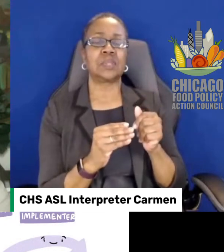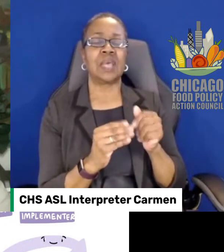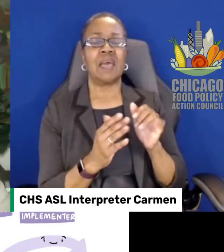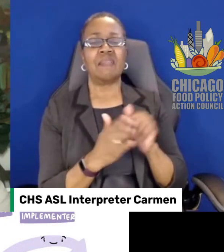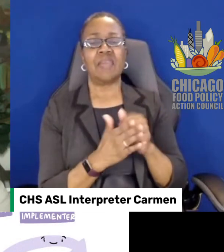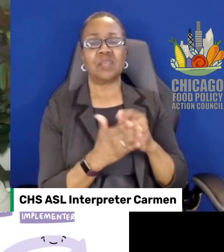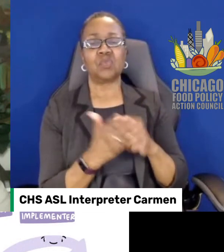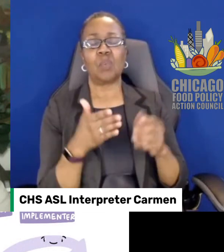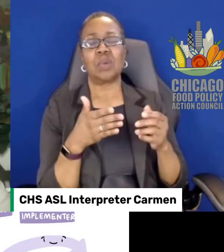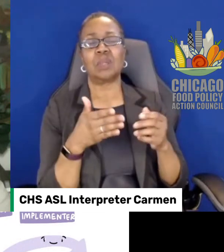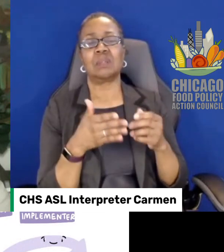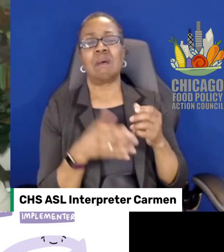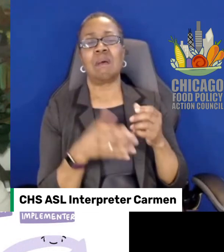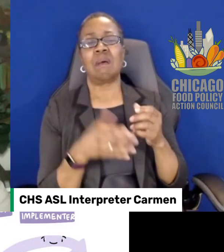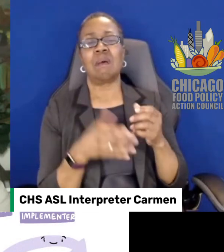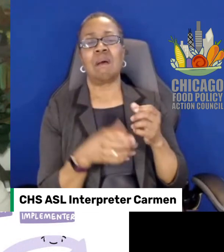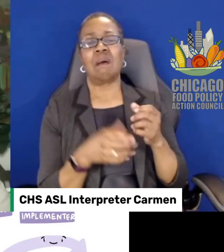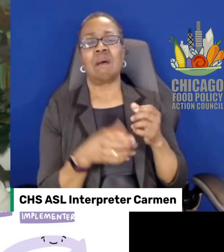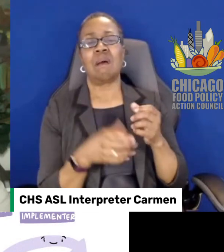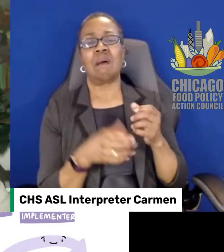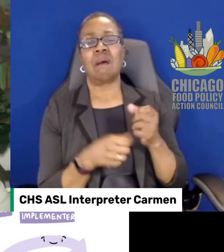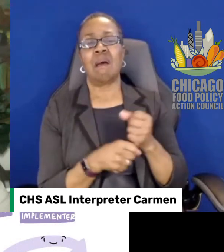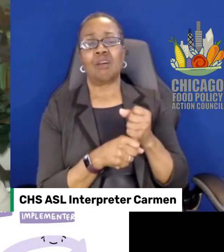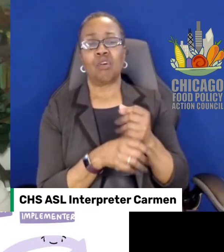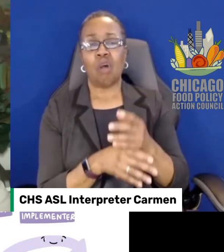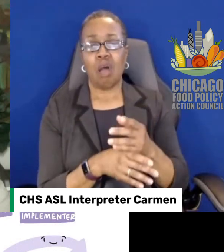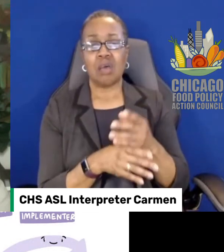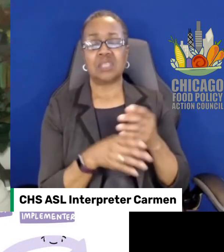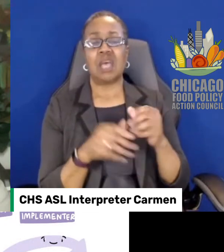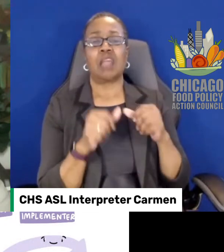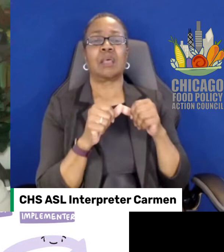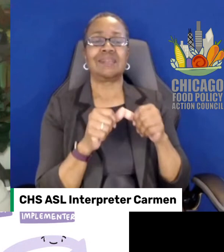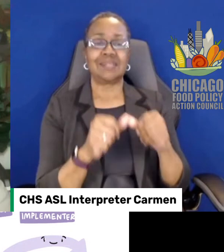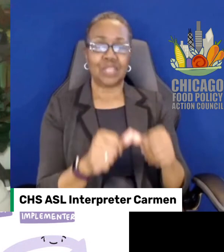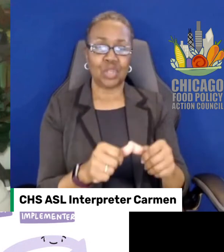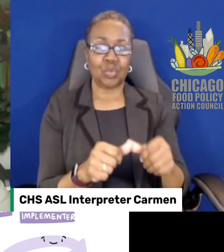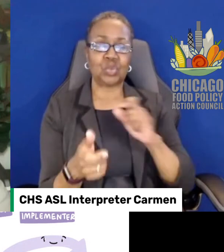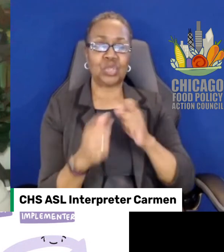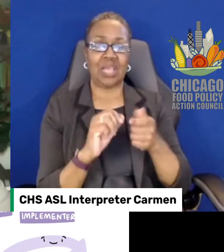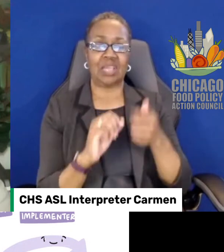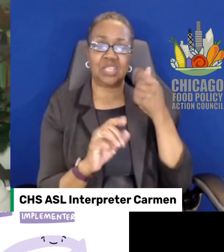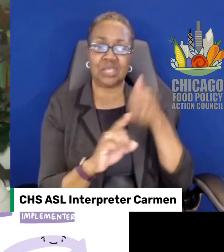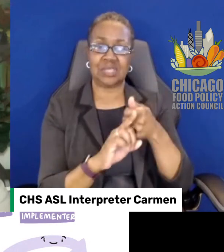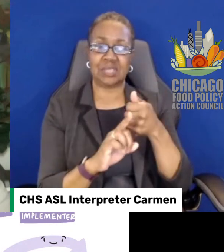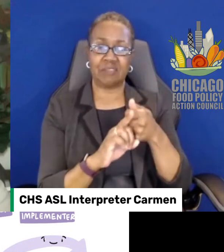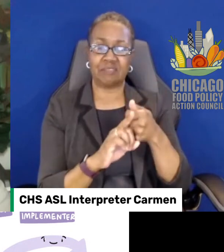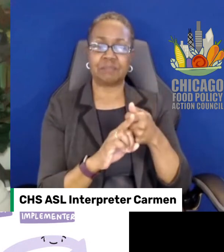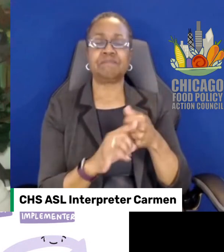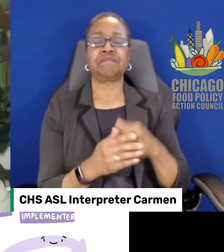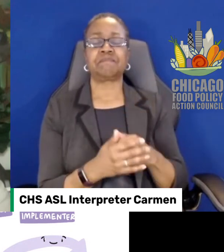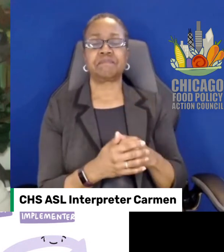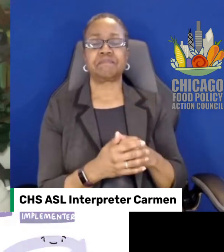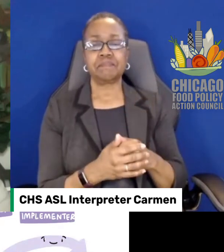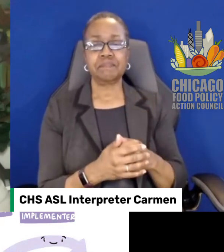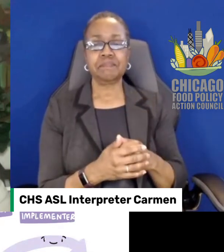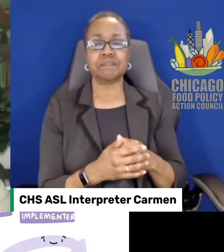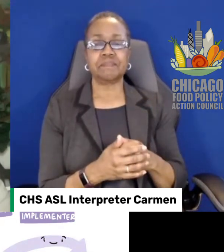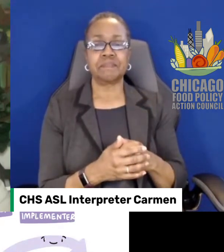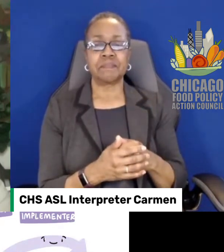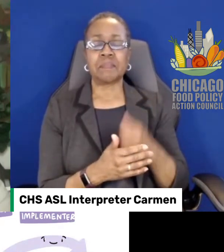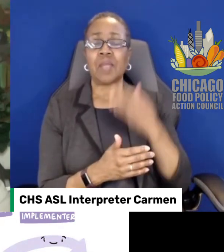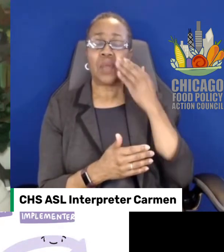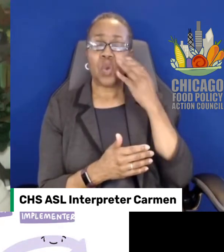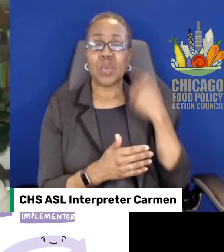lead to the longest lasting change itself. So aside from all the like very, very important, needed and